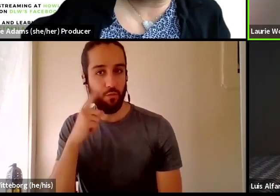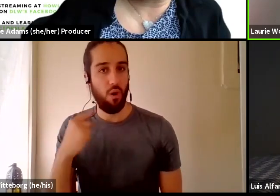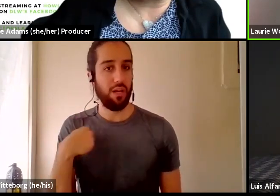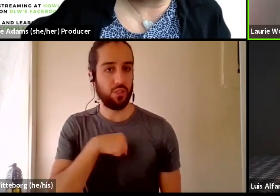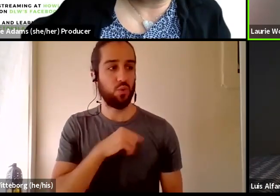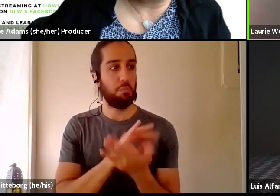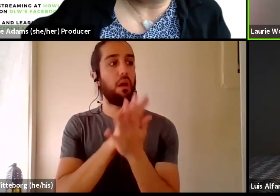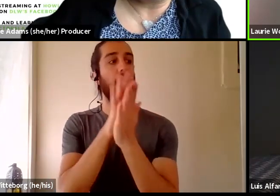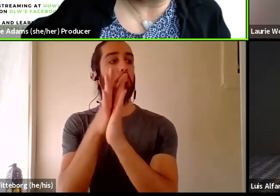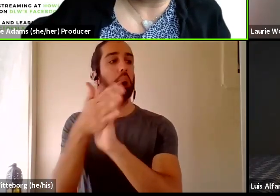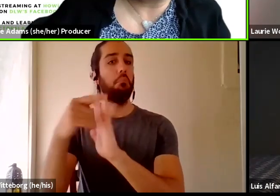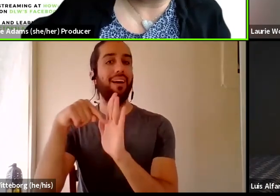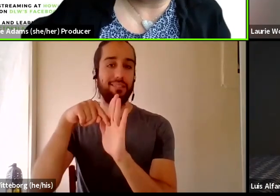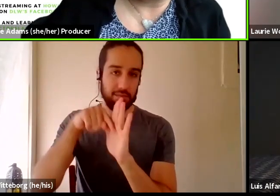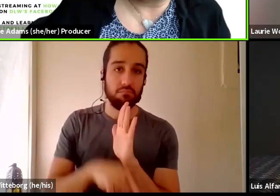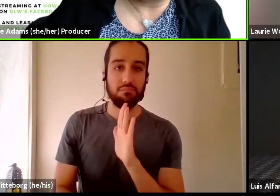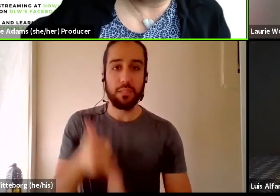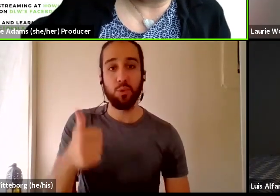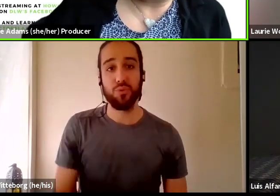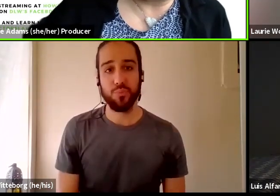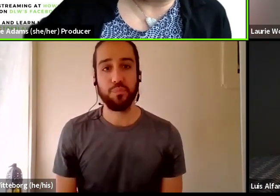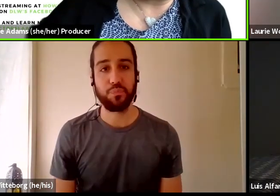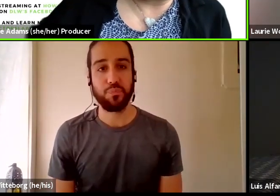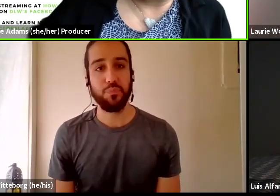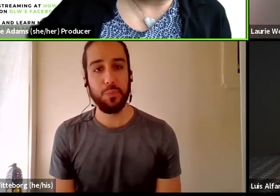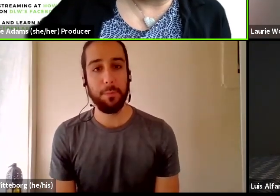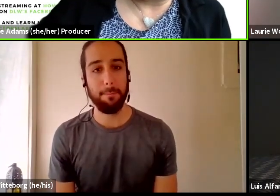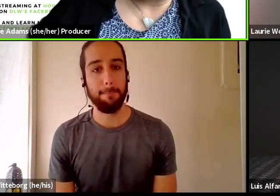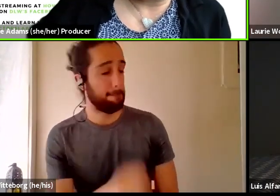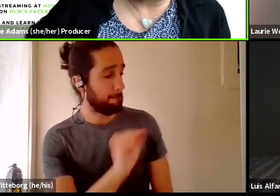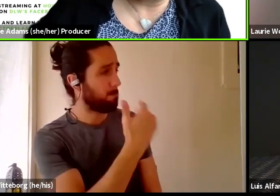deeper. Yeah, very good point.